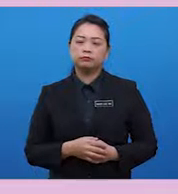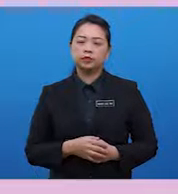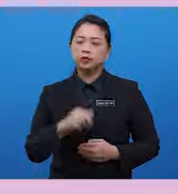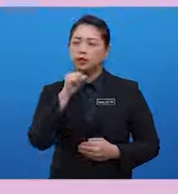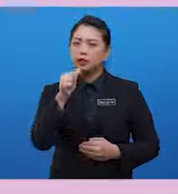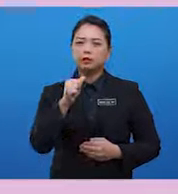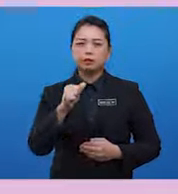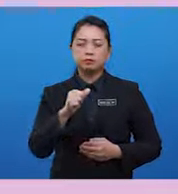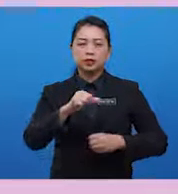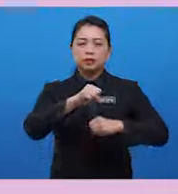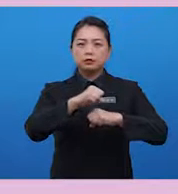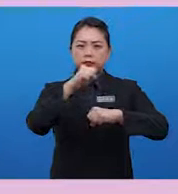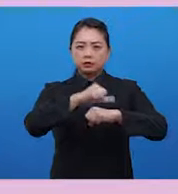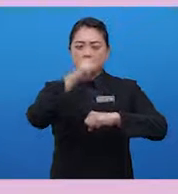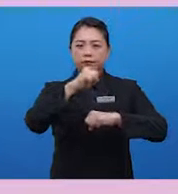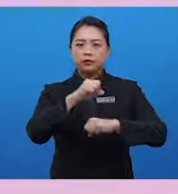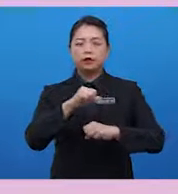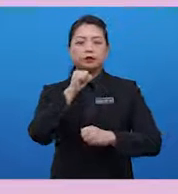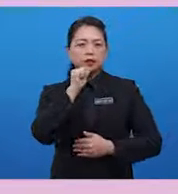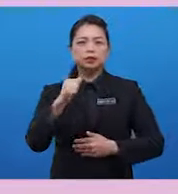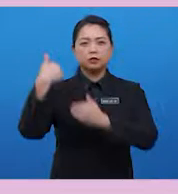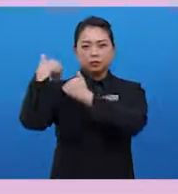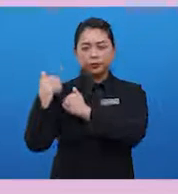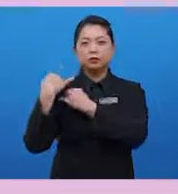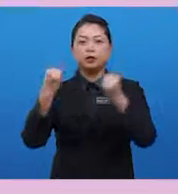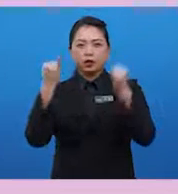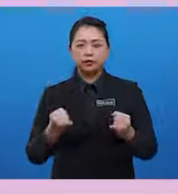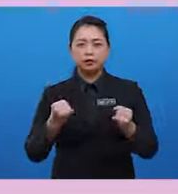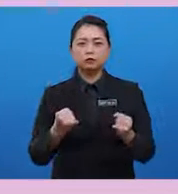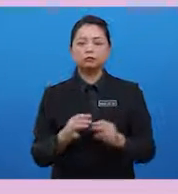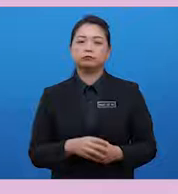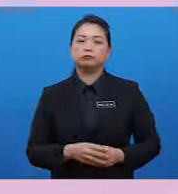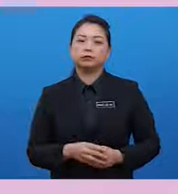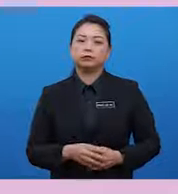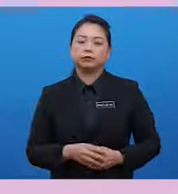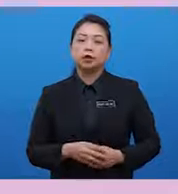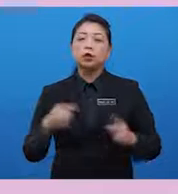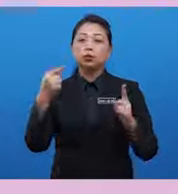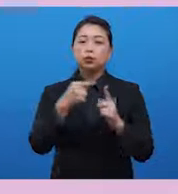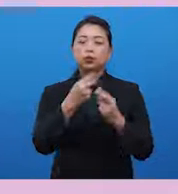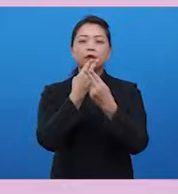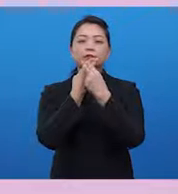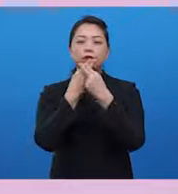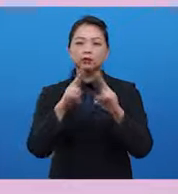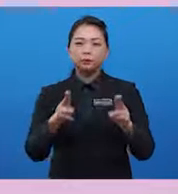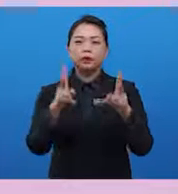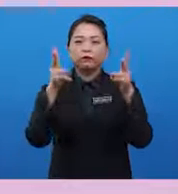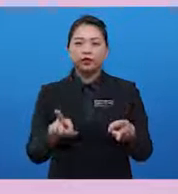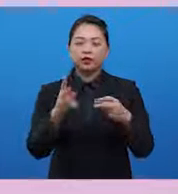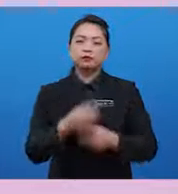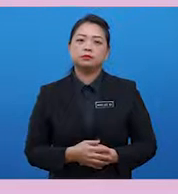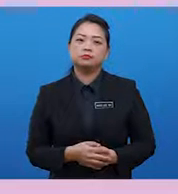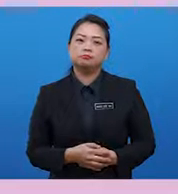and irresponsible individuals towards innocent and vulnerable victims.